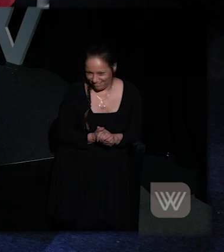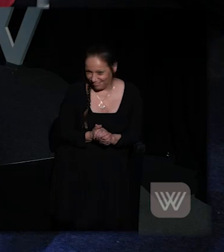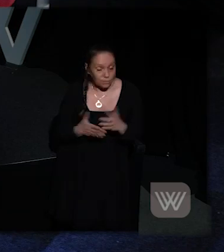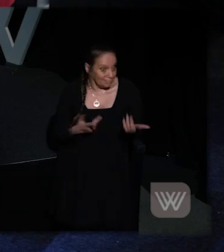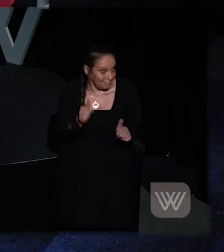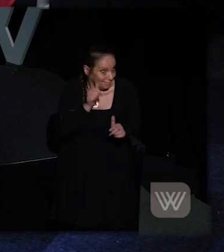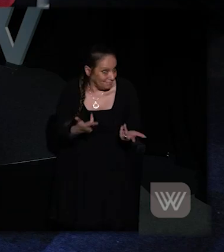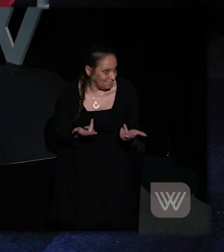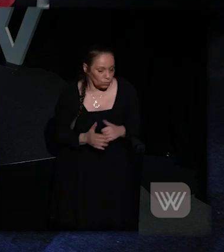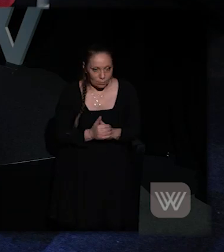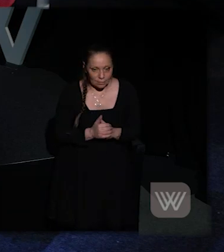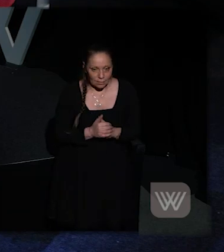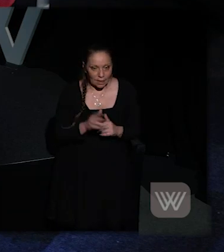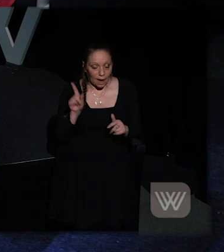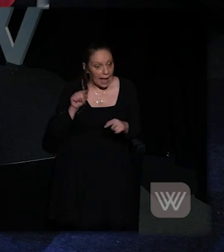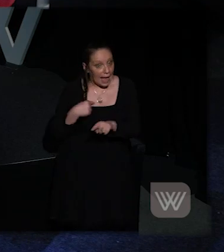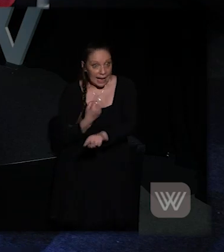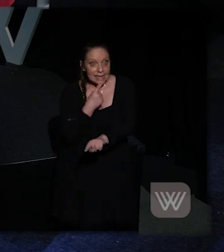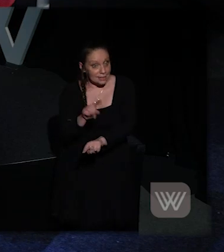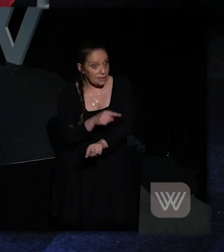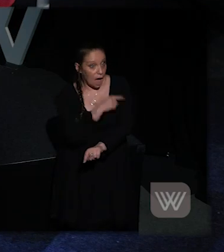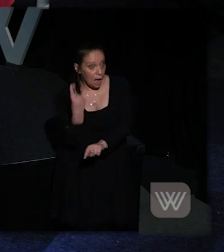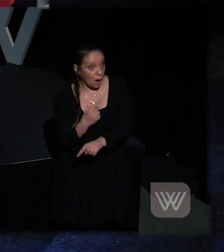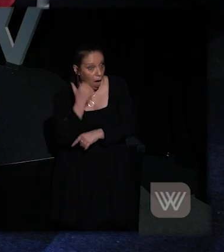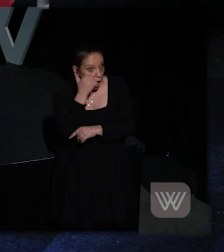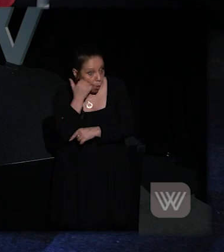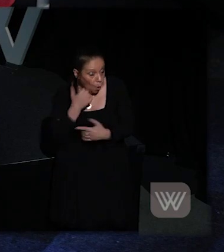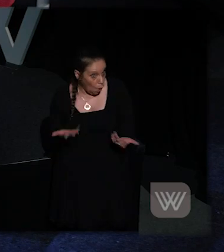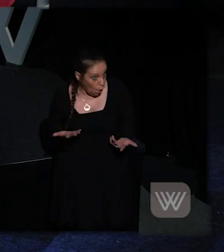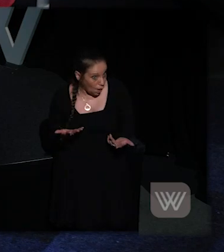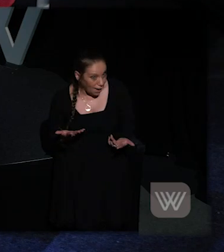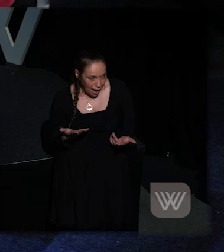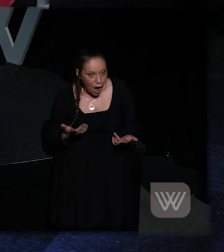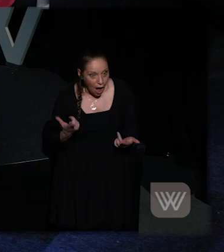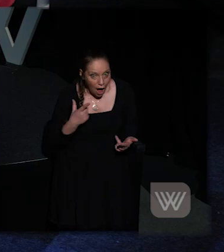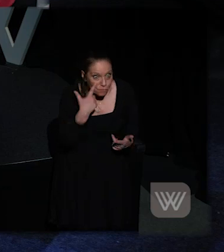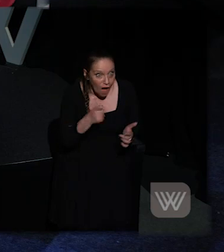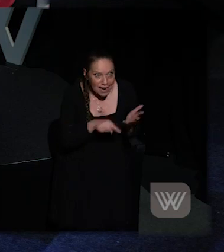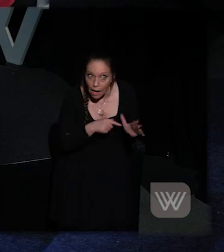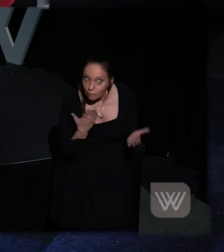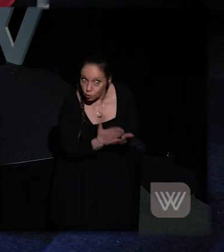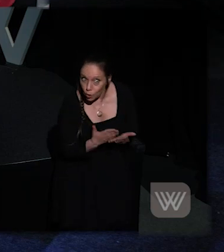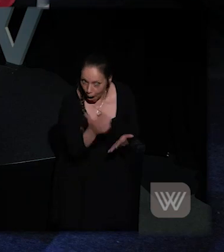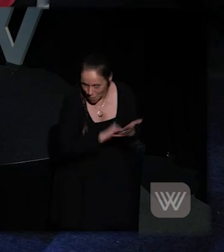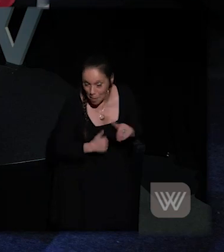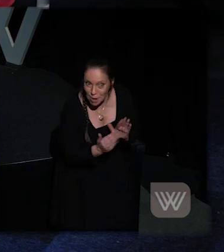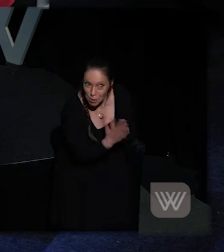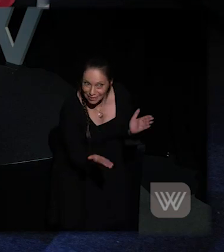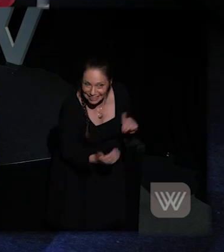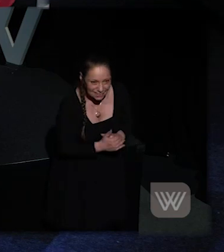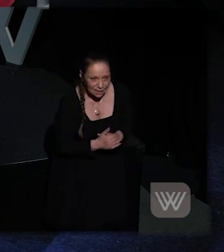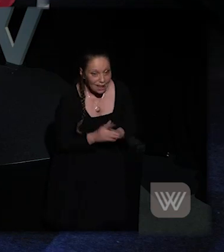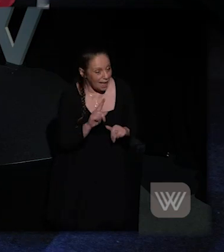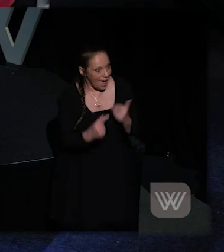or, you know, Weave says I'm a lying whore. Why don't you find out and pre-order my book? And actually, like, what happened